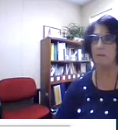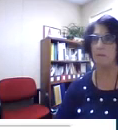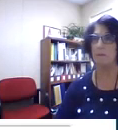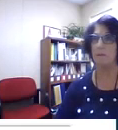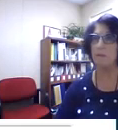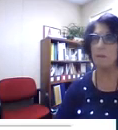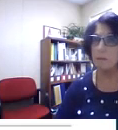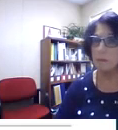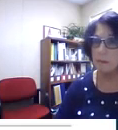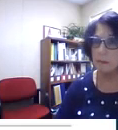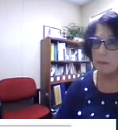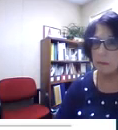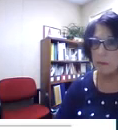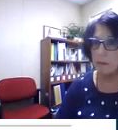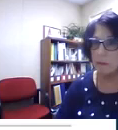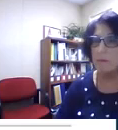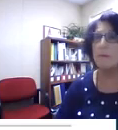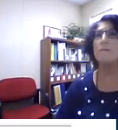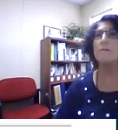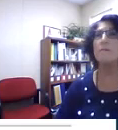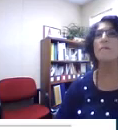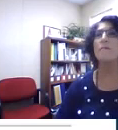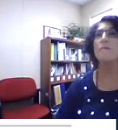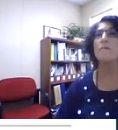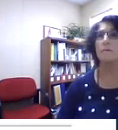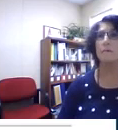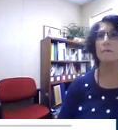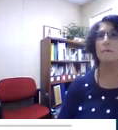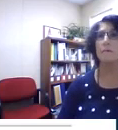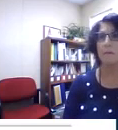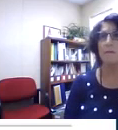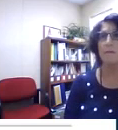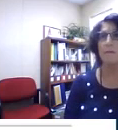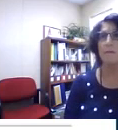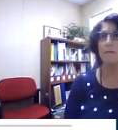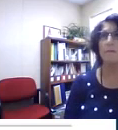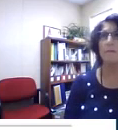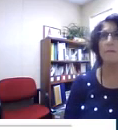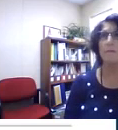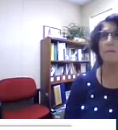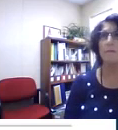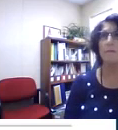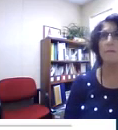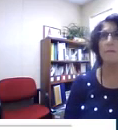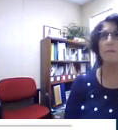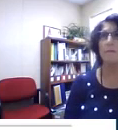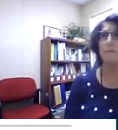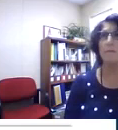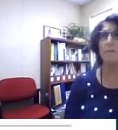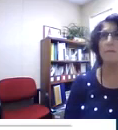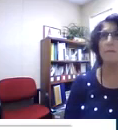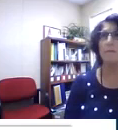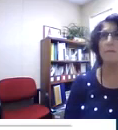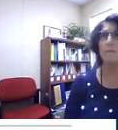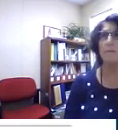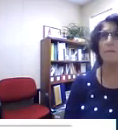HTTP on top here if you ever want to look at it. But sometimes I like to go on there and just search anything. This